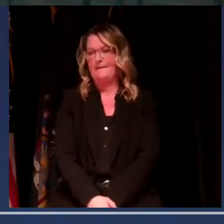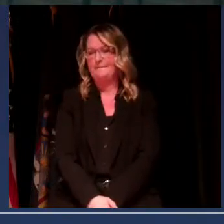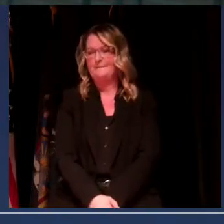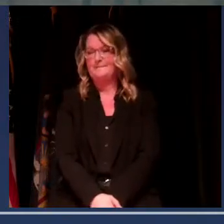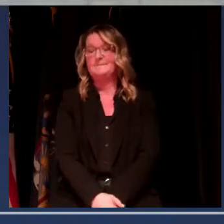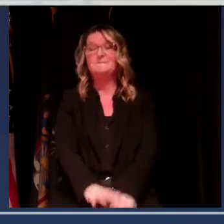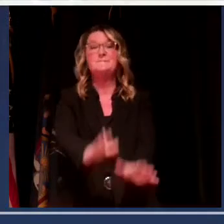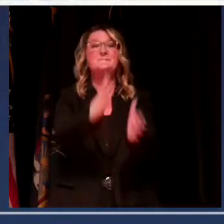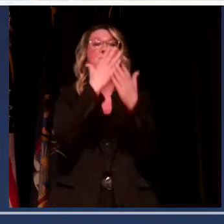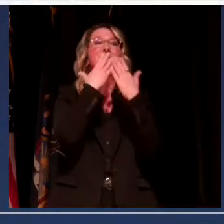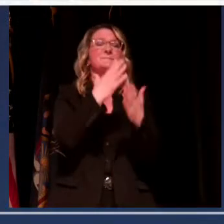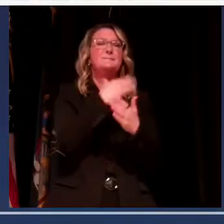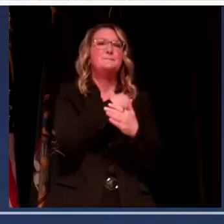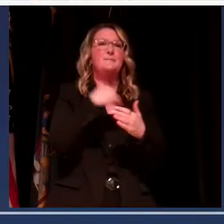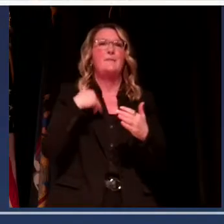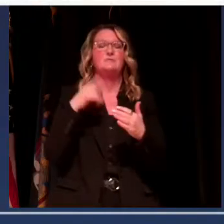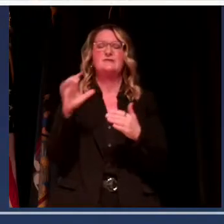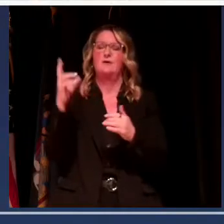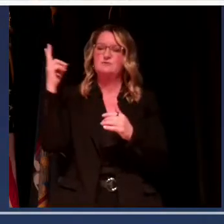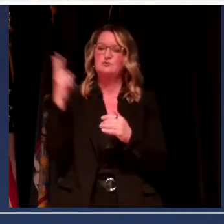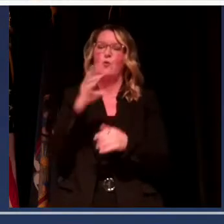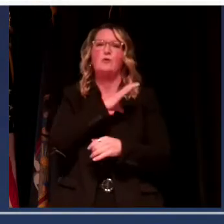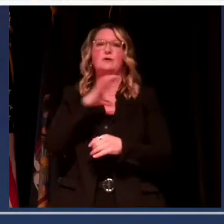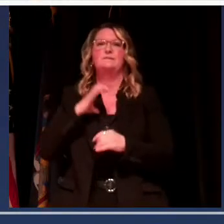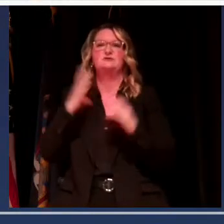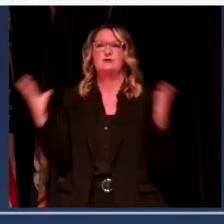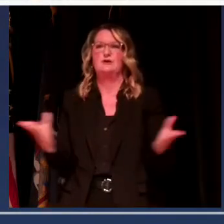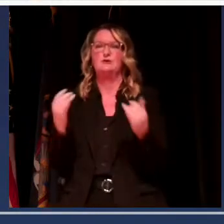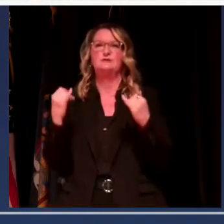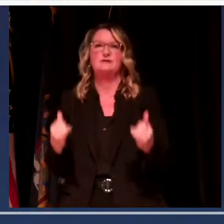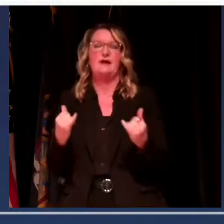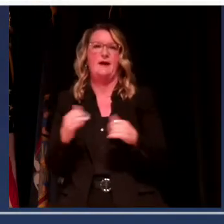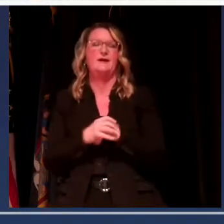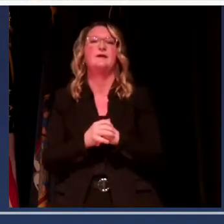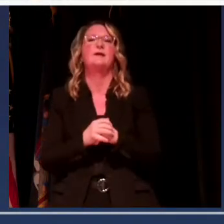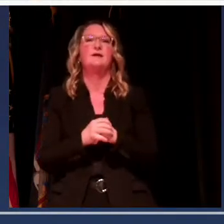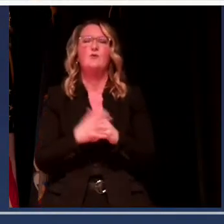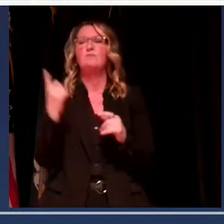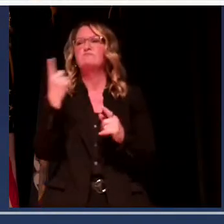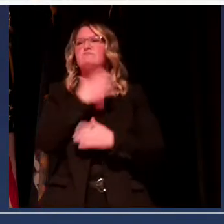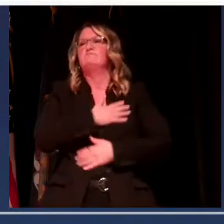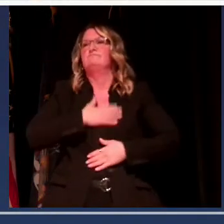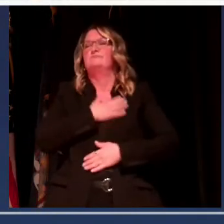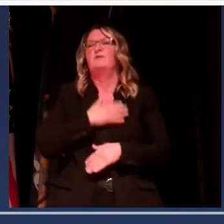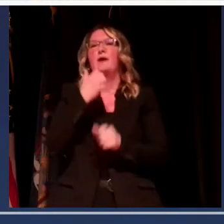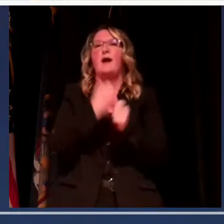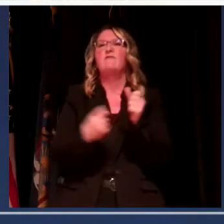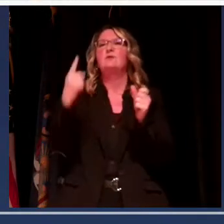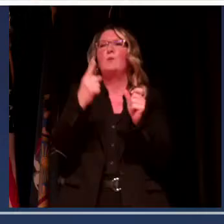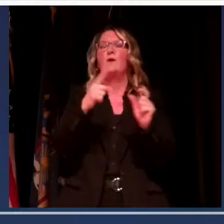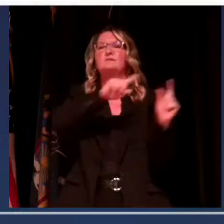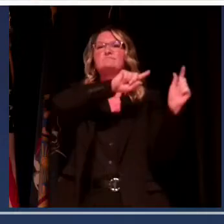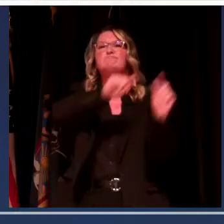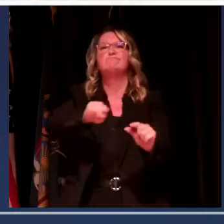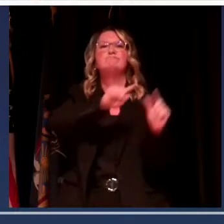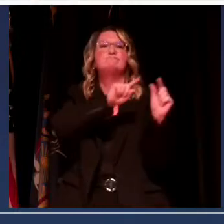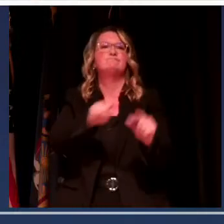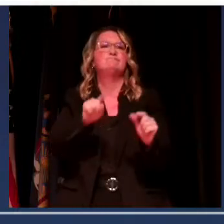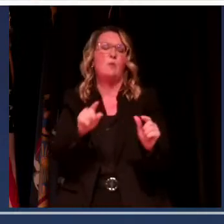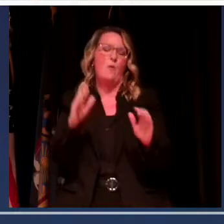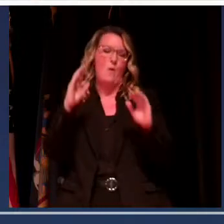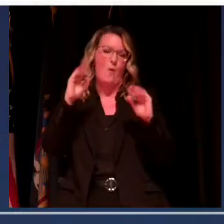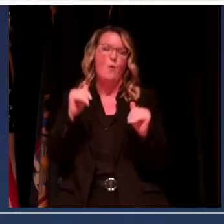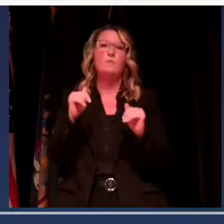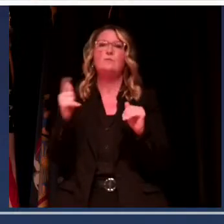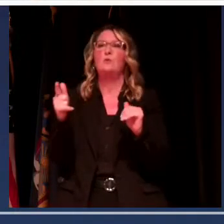I thank the members of the Historical Commission who are here today. As a token of appreciation for everyone's attendance, I hope you will accept,